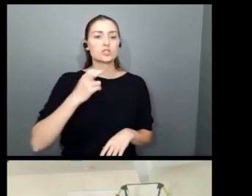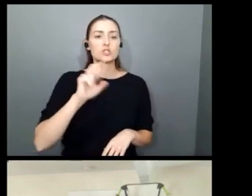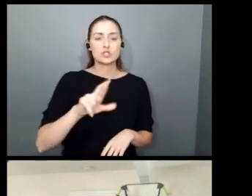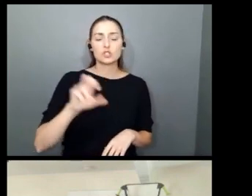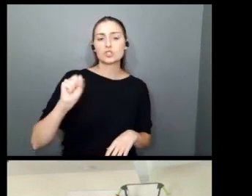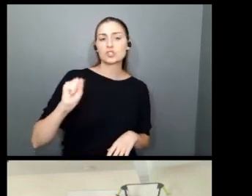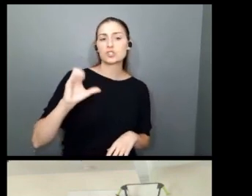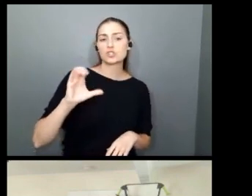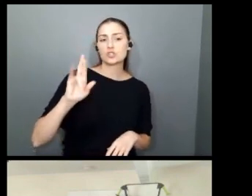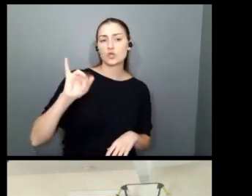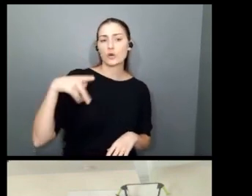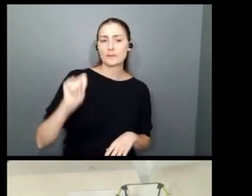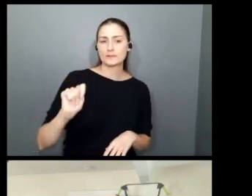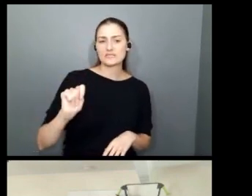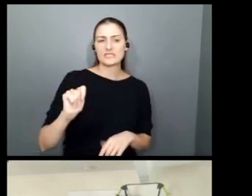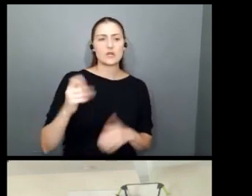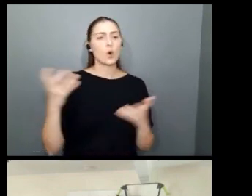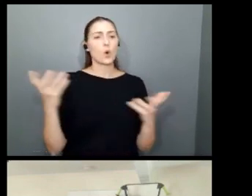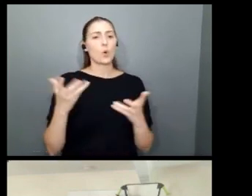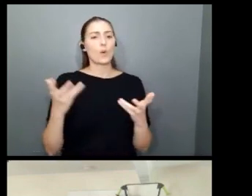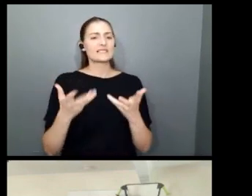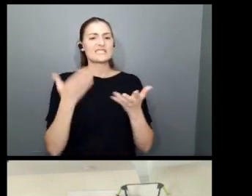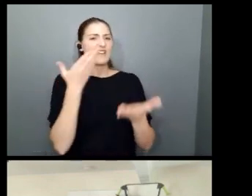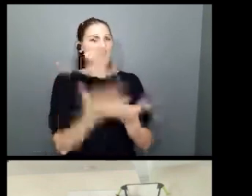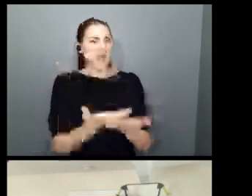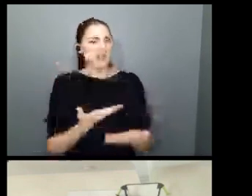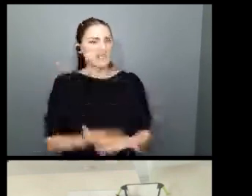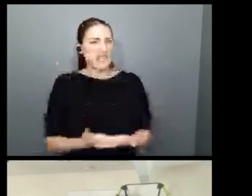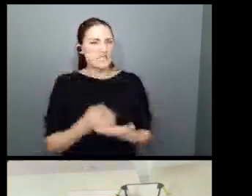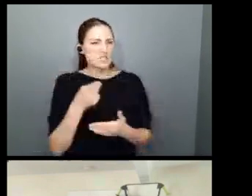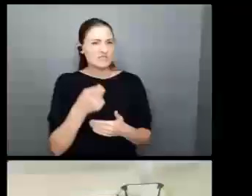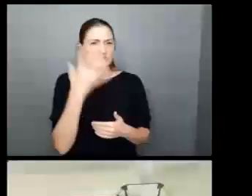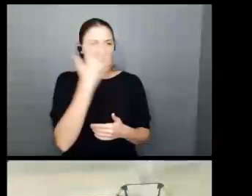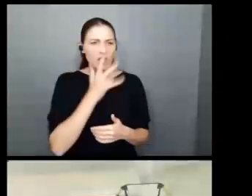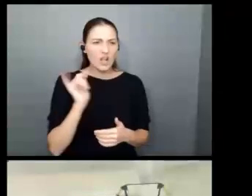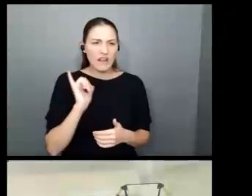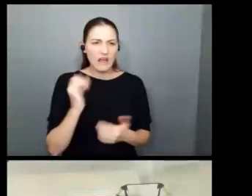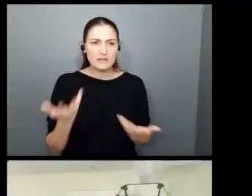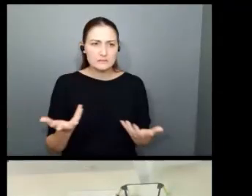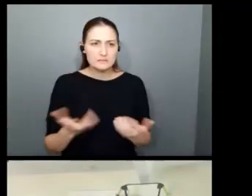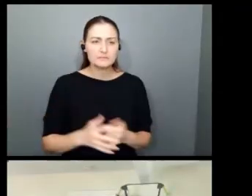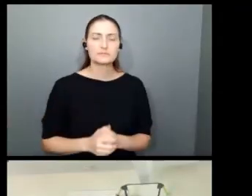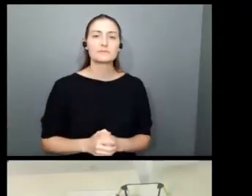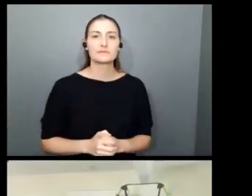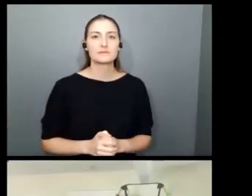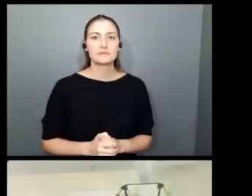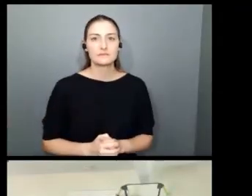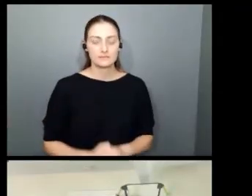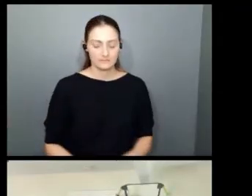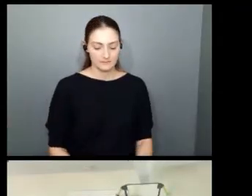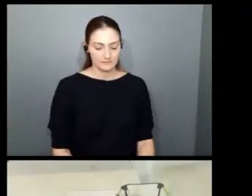What does validation for this look like?